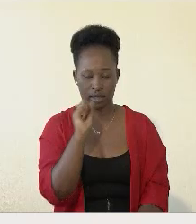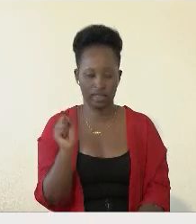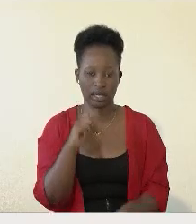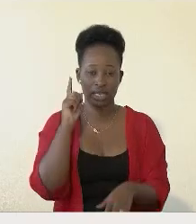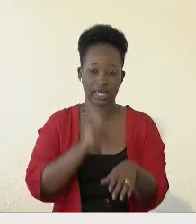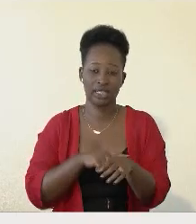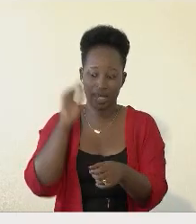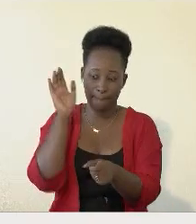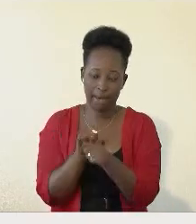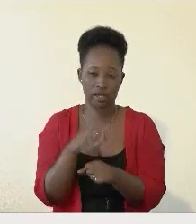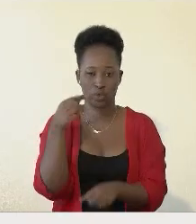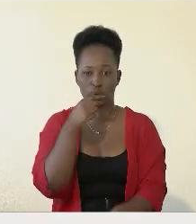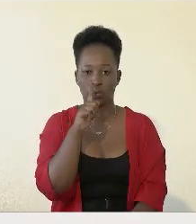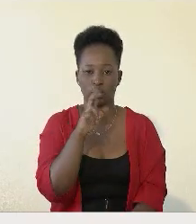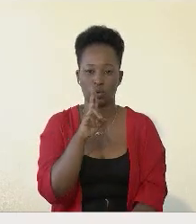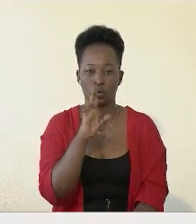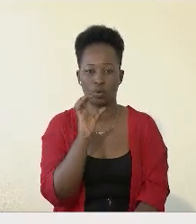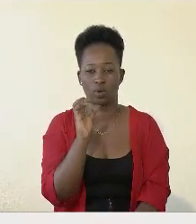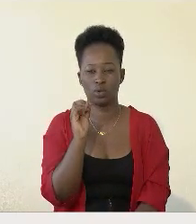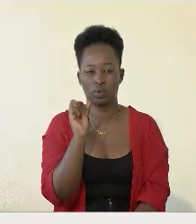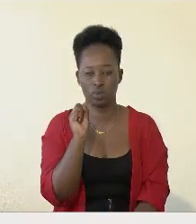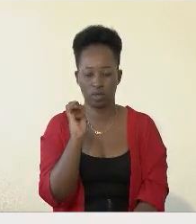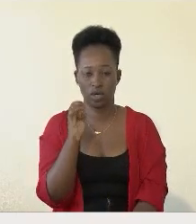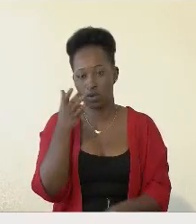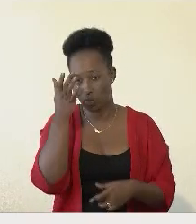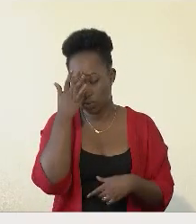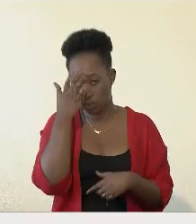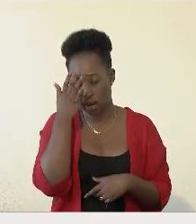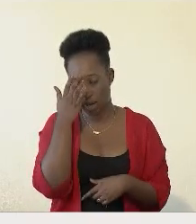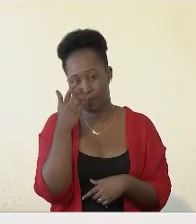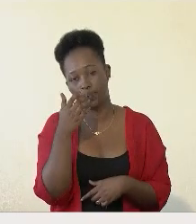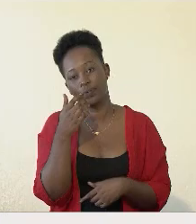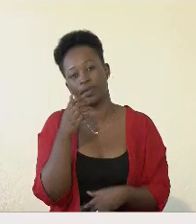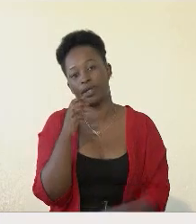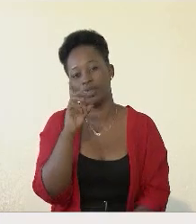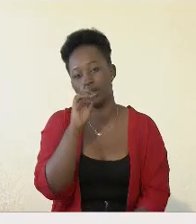much glucose in the blood, you suffer from diabetes mellitus. This condition is